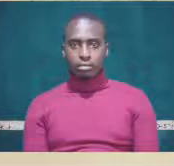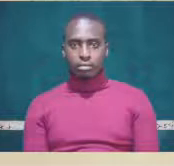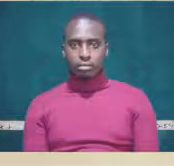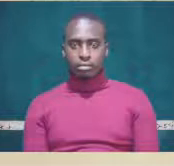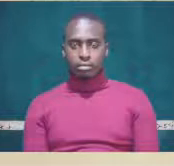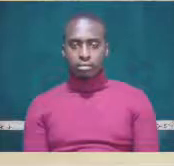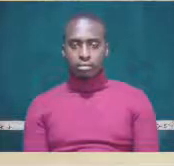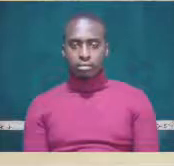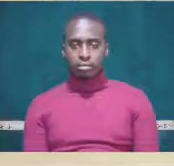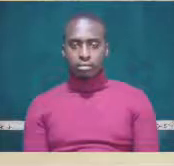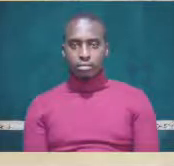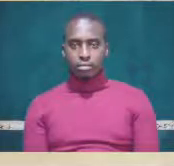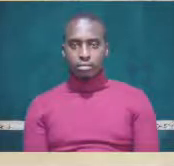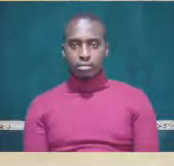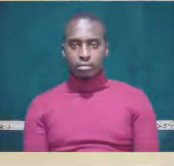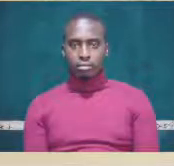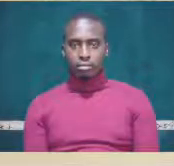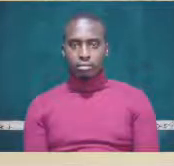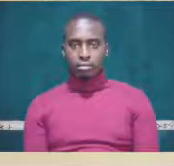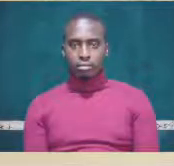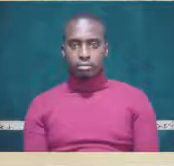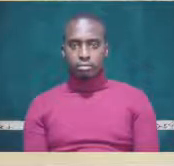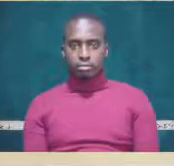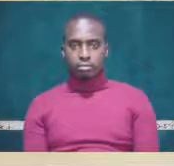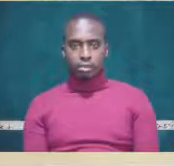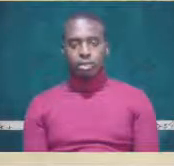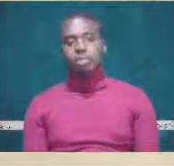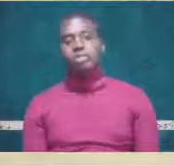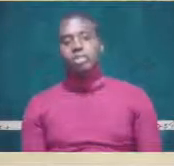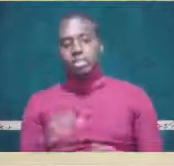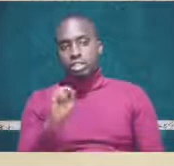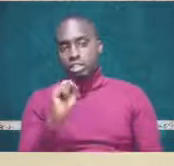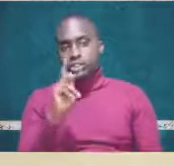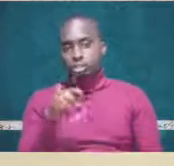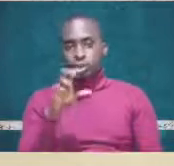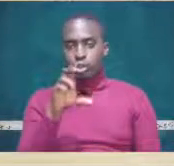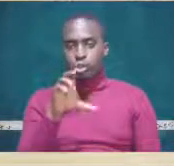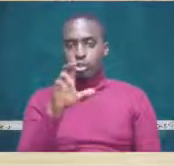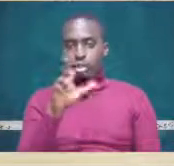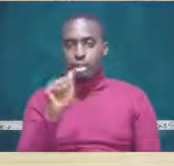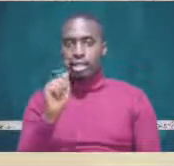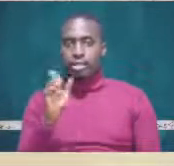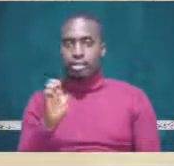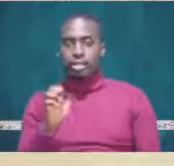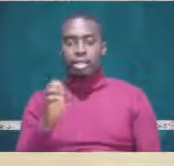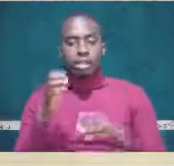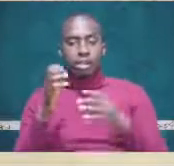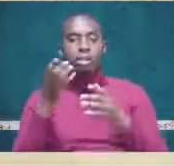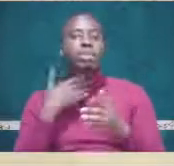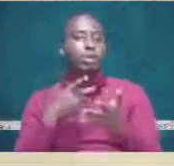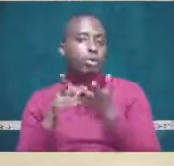name of making a profit. To speculate, you're trying to predict that something can change.